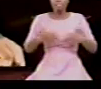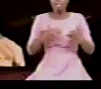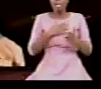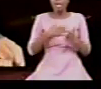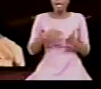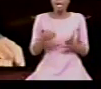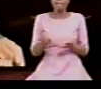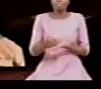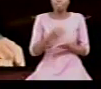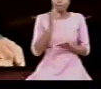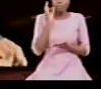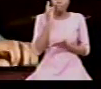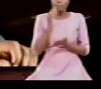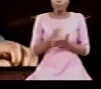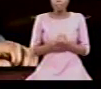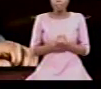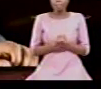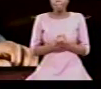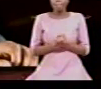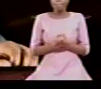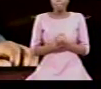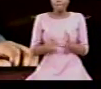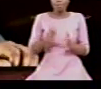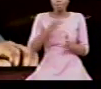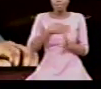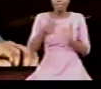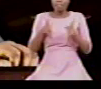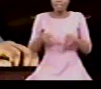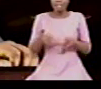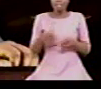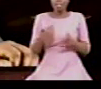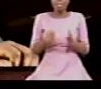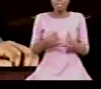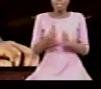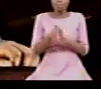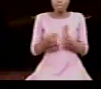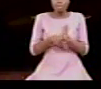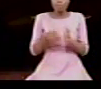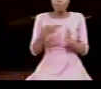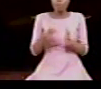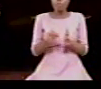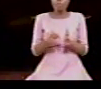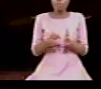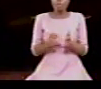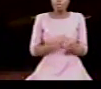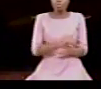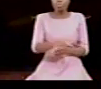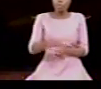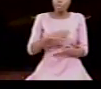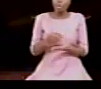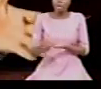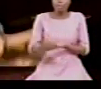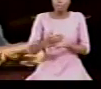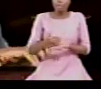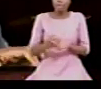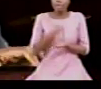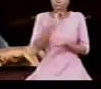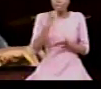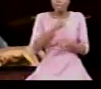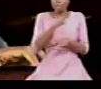afloat spiritually and physically. The principle of sowing and reaping is natural as nature